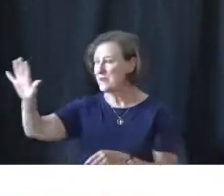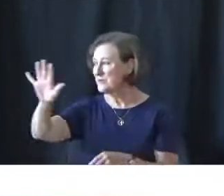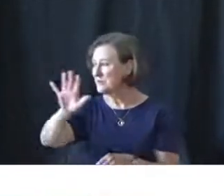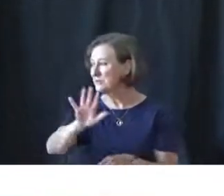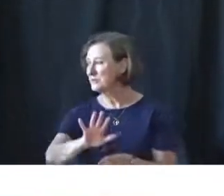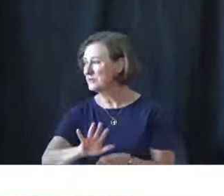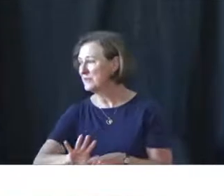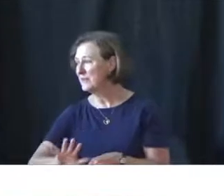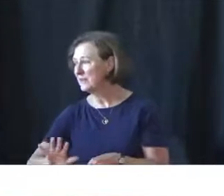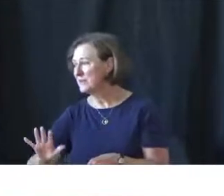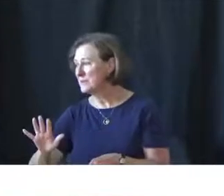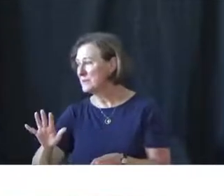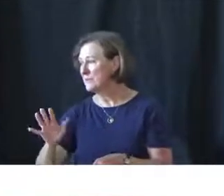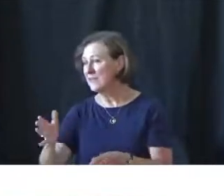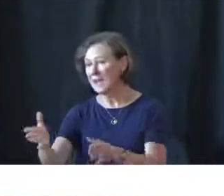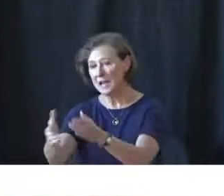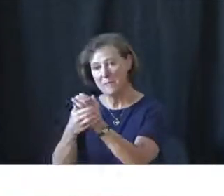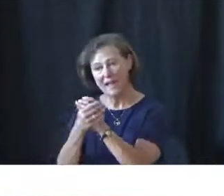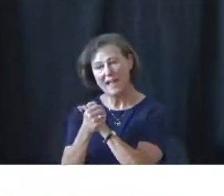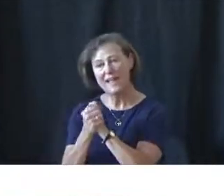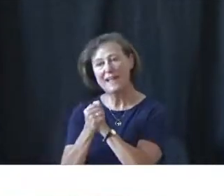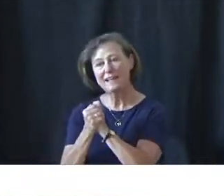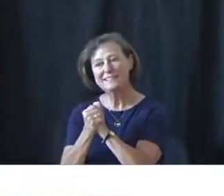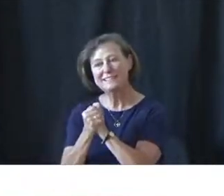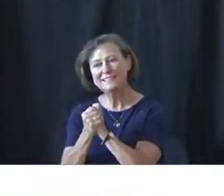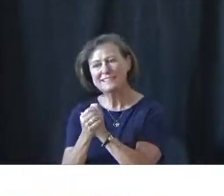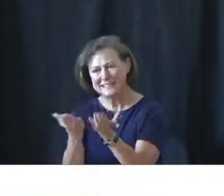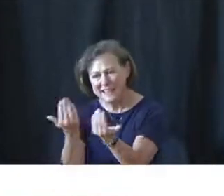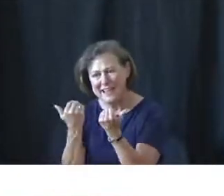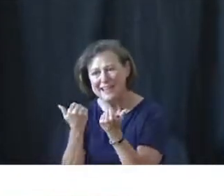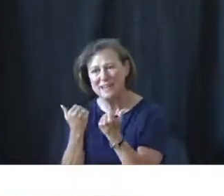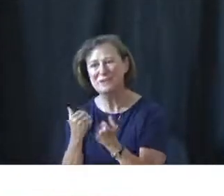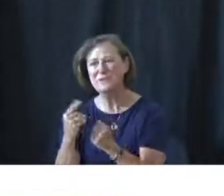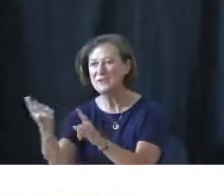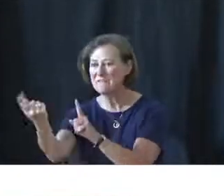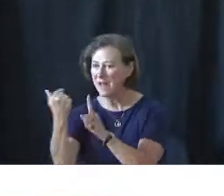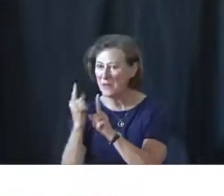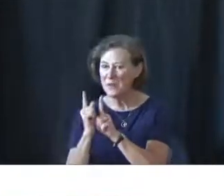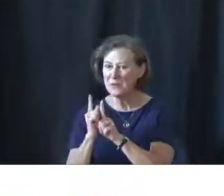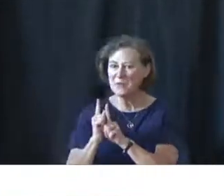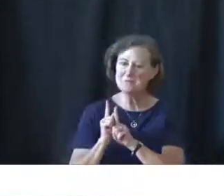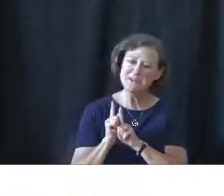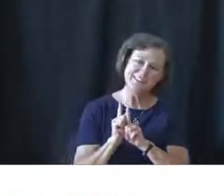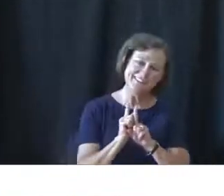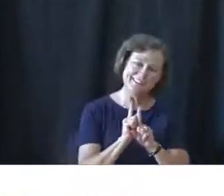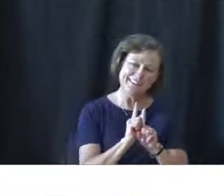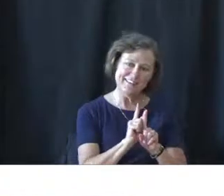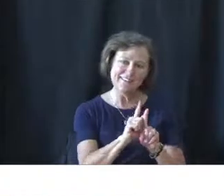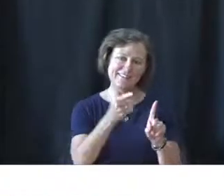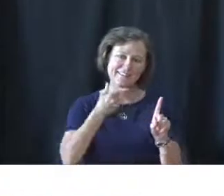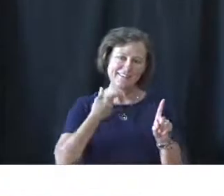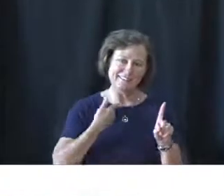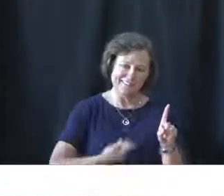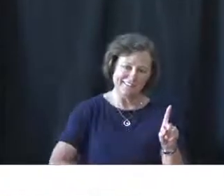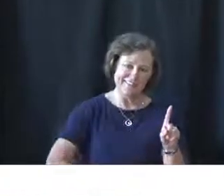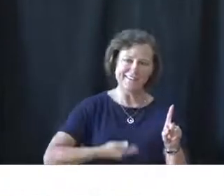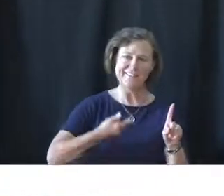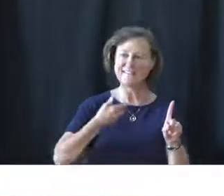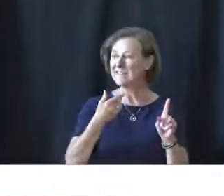around. Take my hand and say you'll follow me.